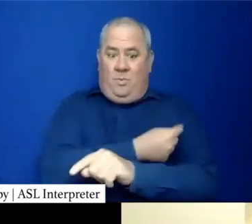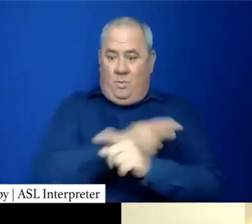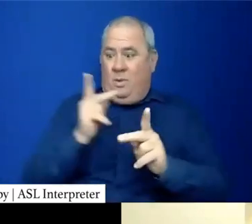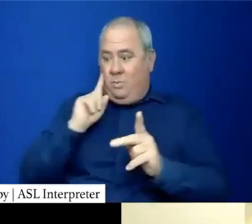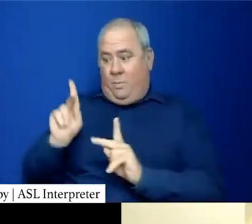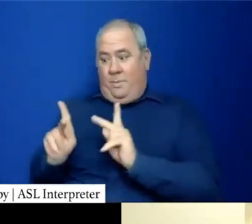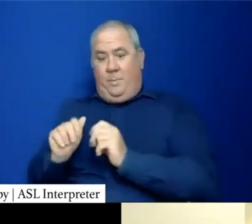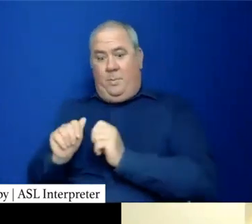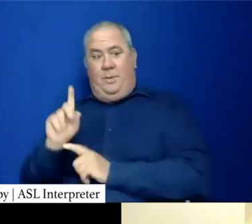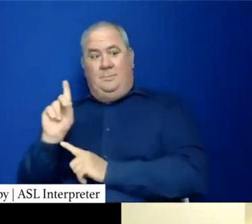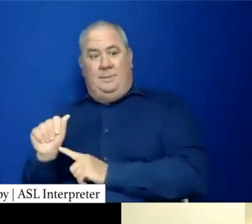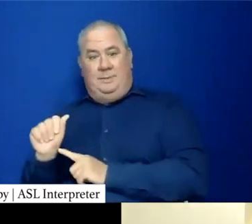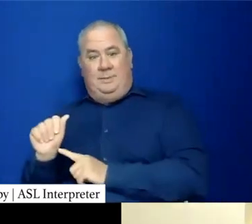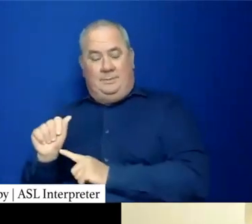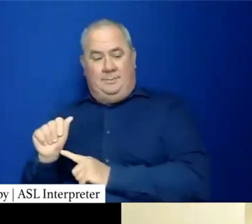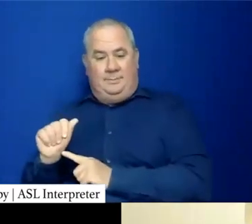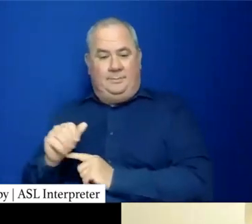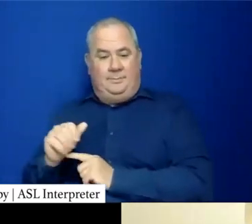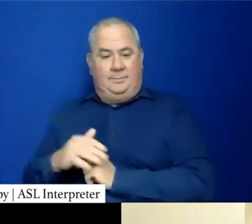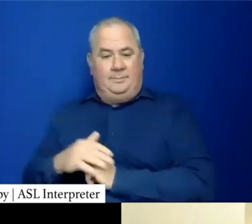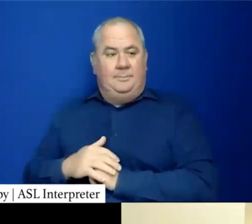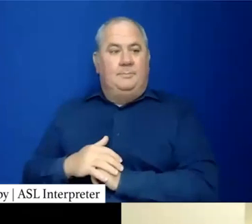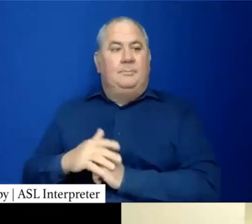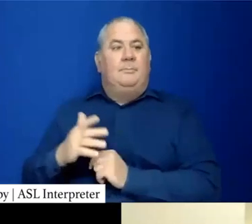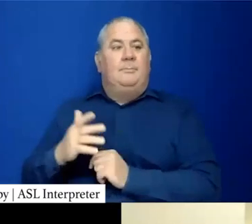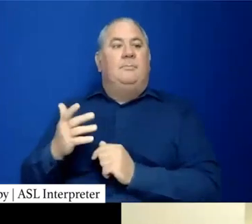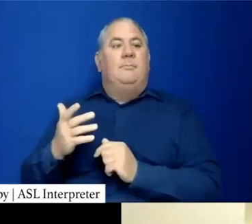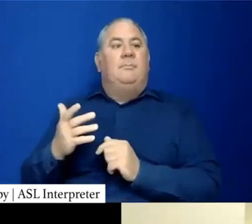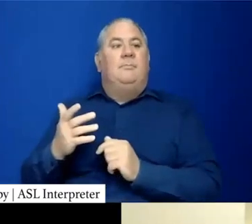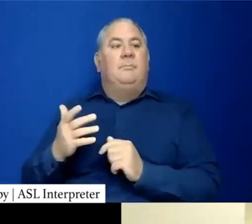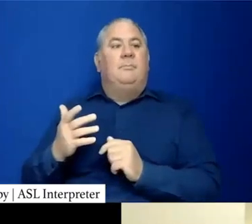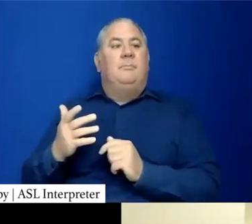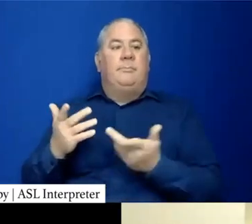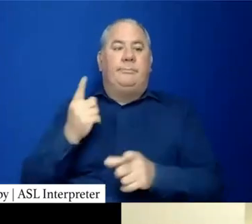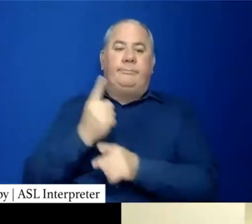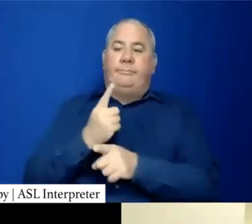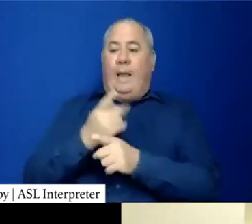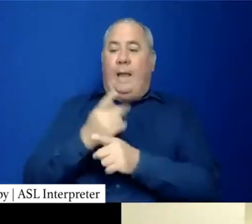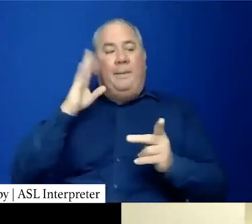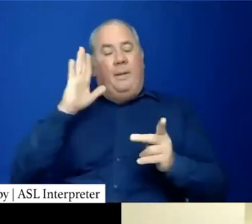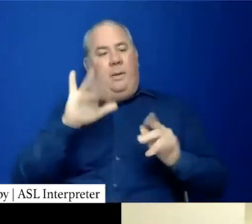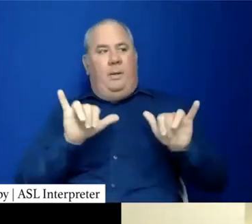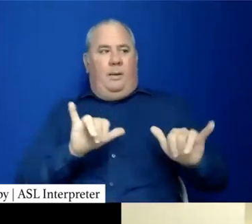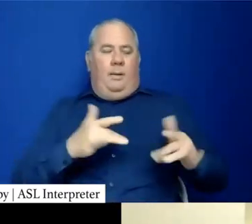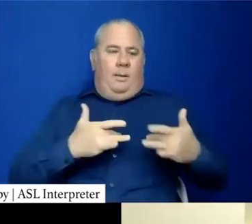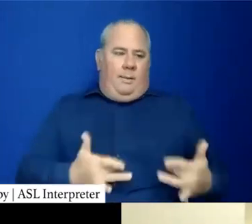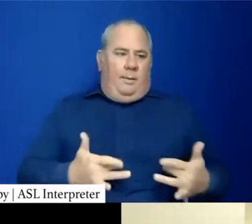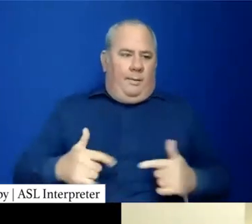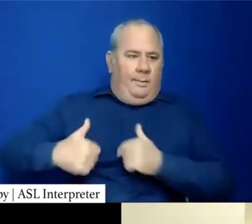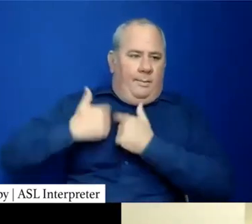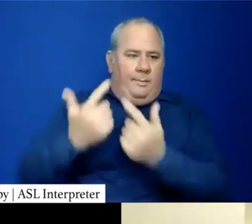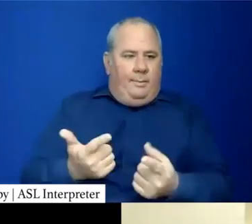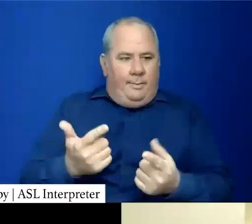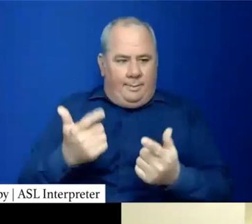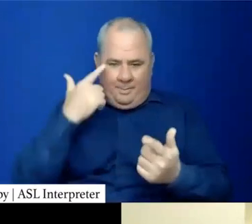about it is nothing new. Like, this is just the more ableism in the long line of